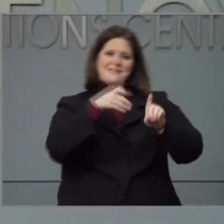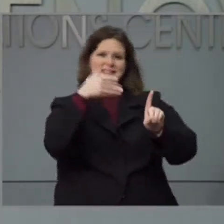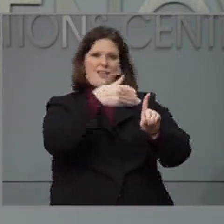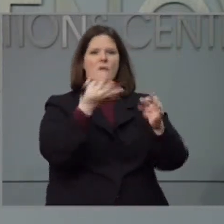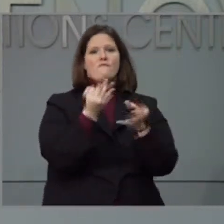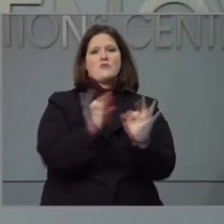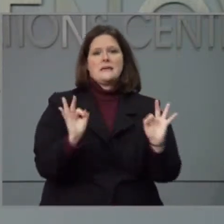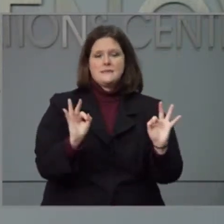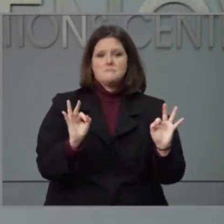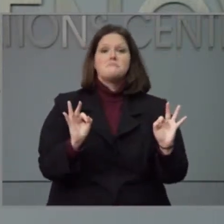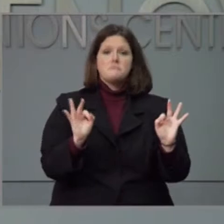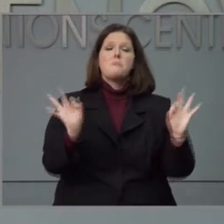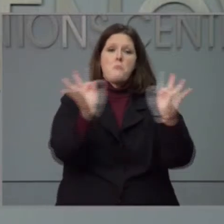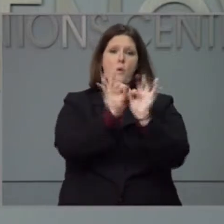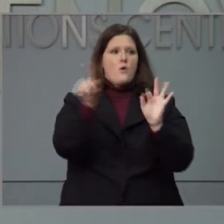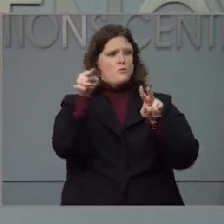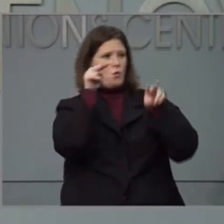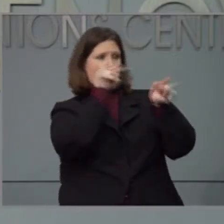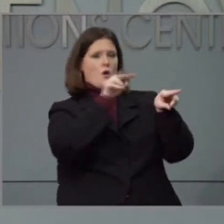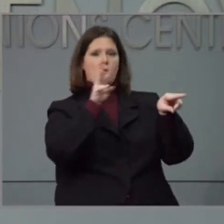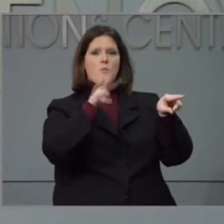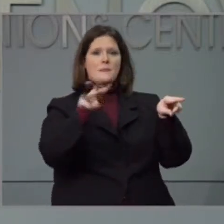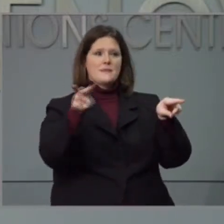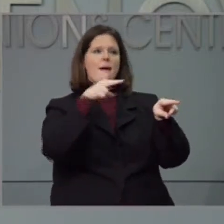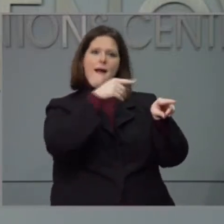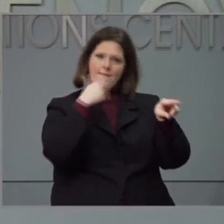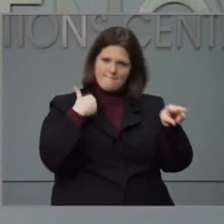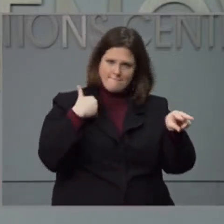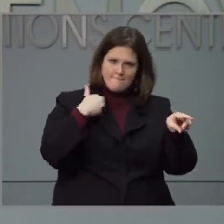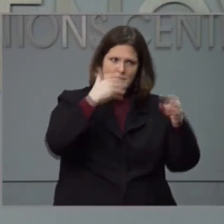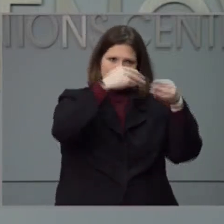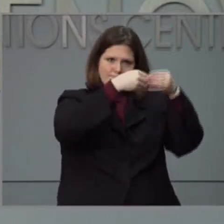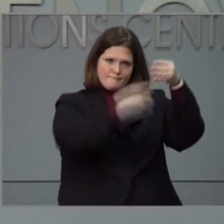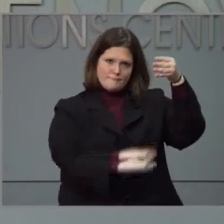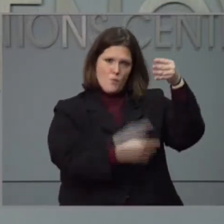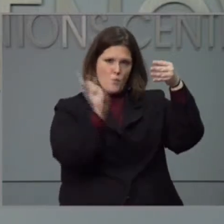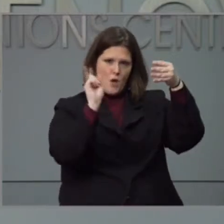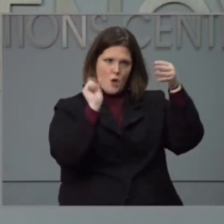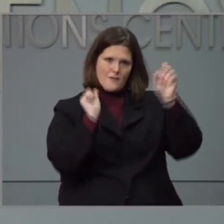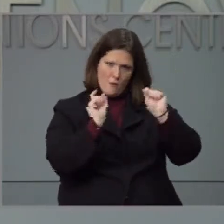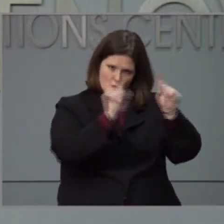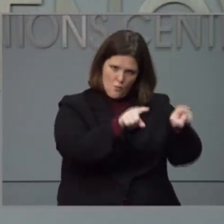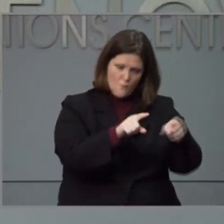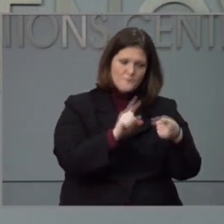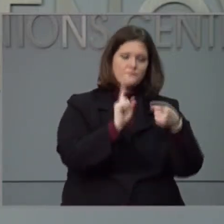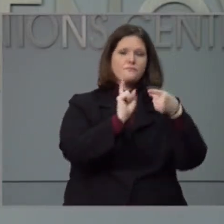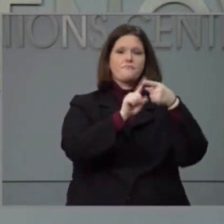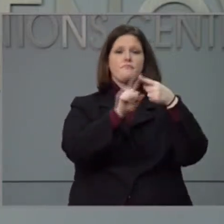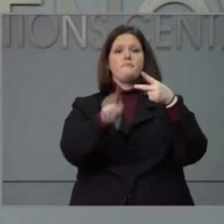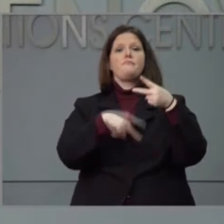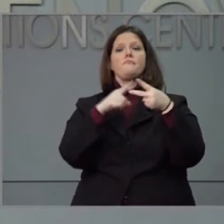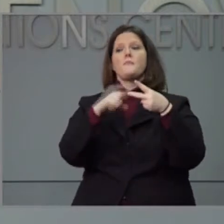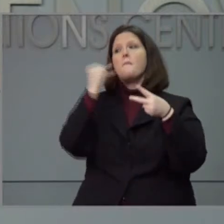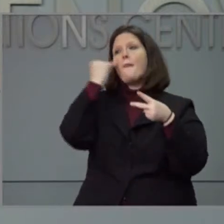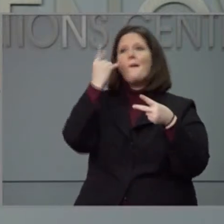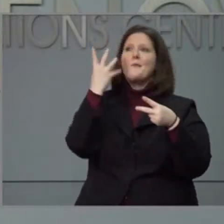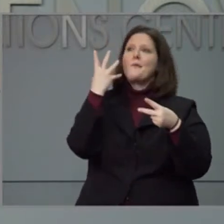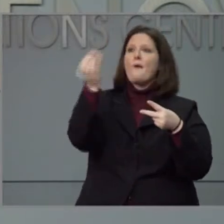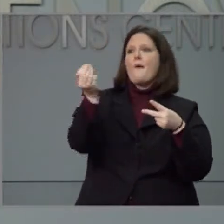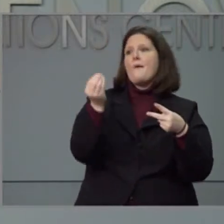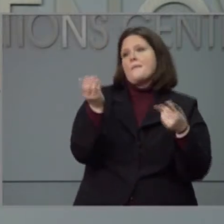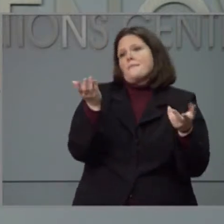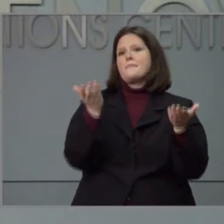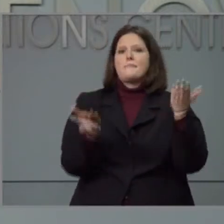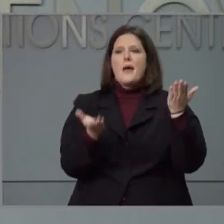So you should look on our website for those free community testing sites. For those who are going to other places, maybe going to